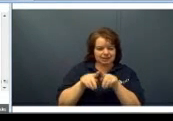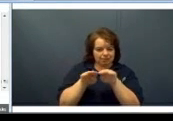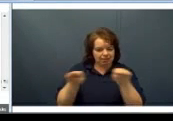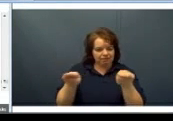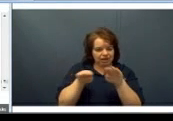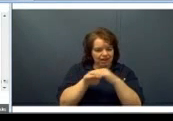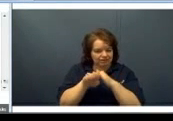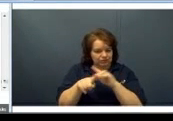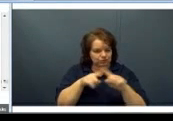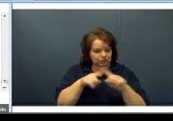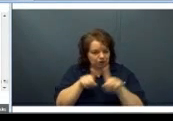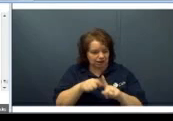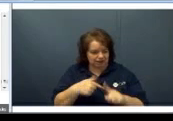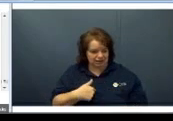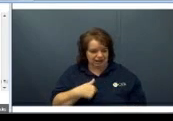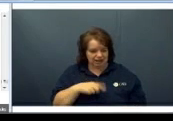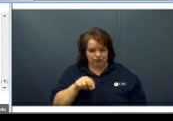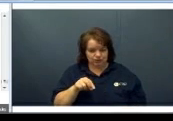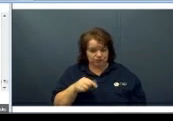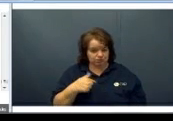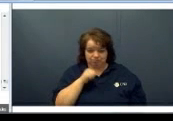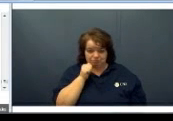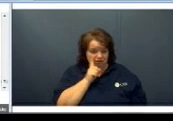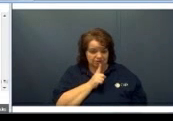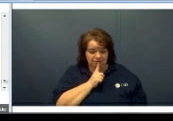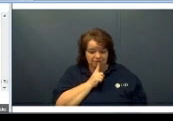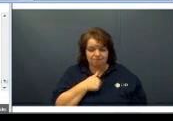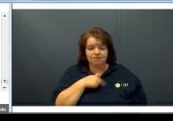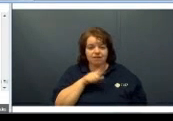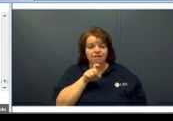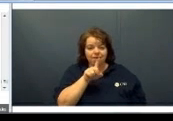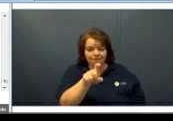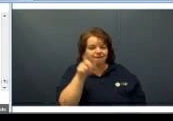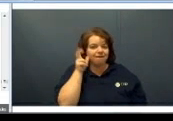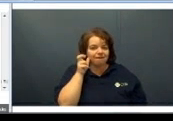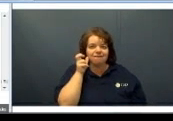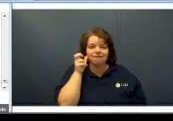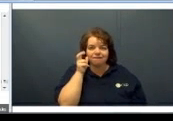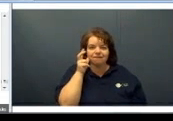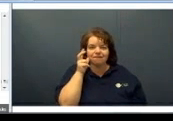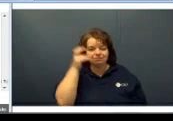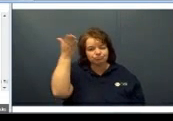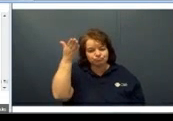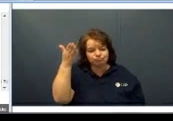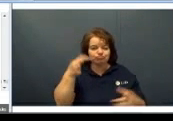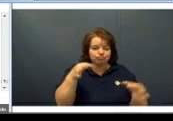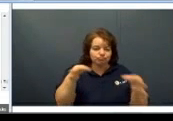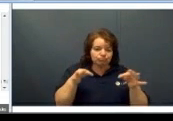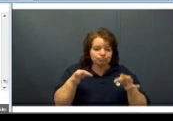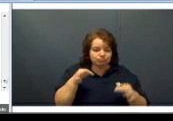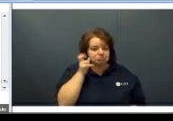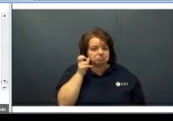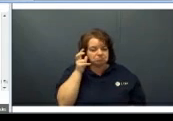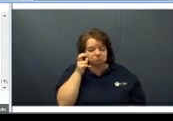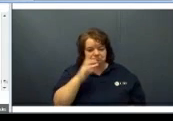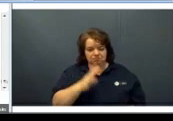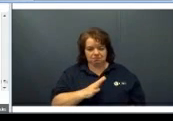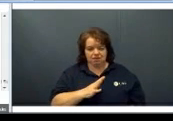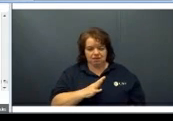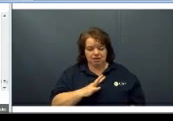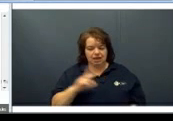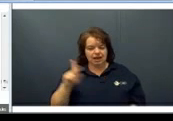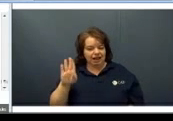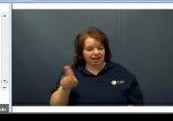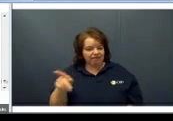has the same access to that communication as I do. I'm not a deaf individual. I walk in, I listen to the presenter